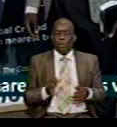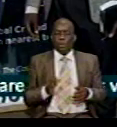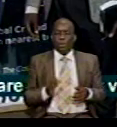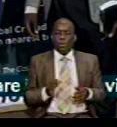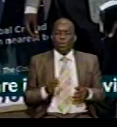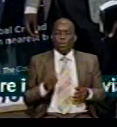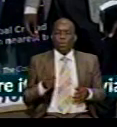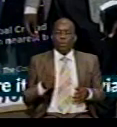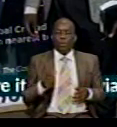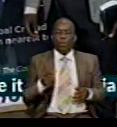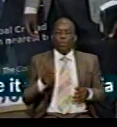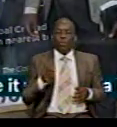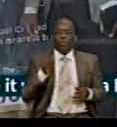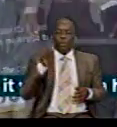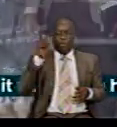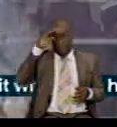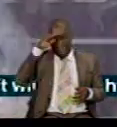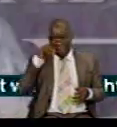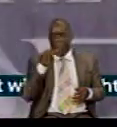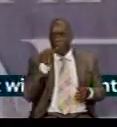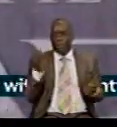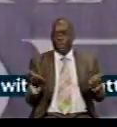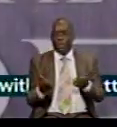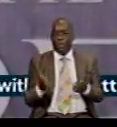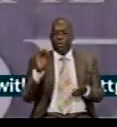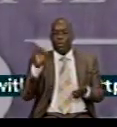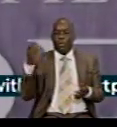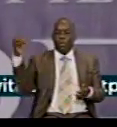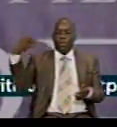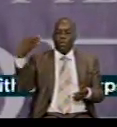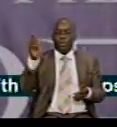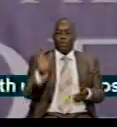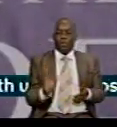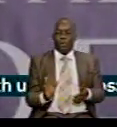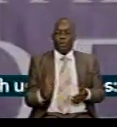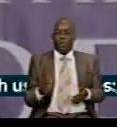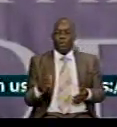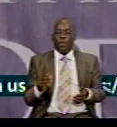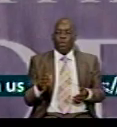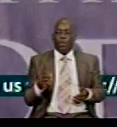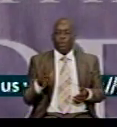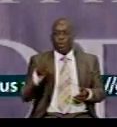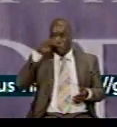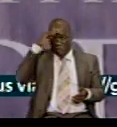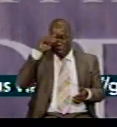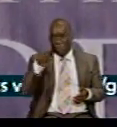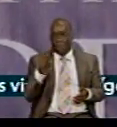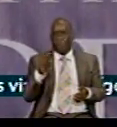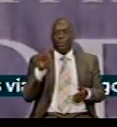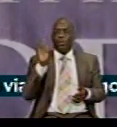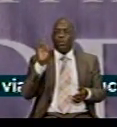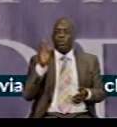I'm alive today. So I give thanks to God. My testimony here is taken by